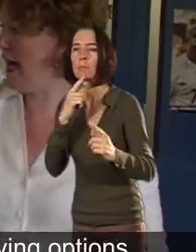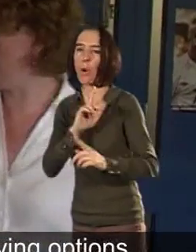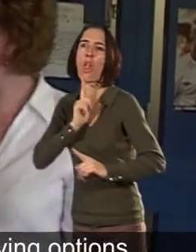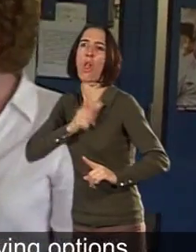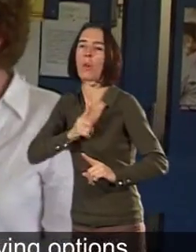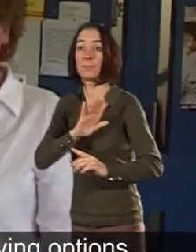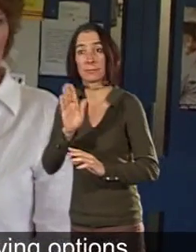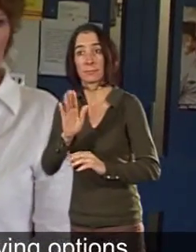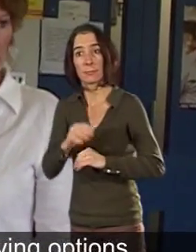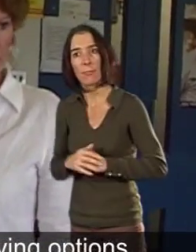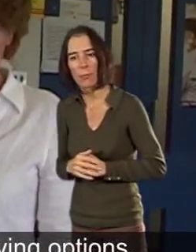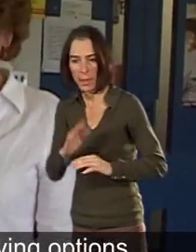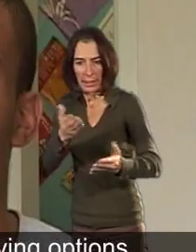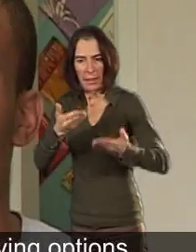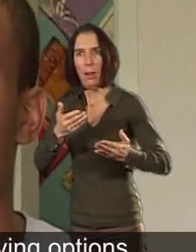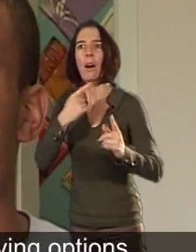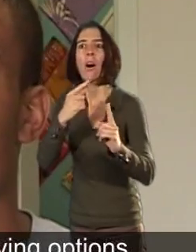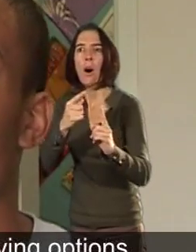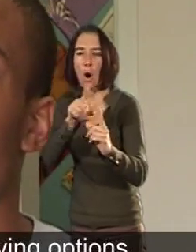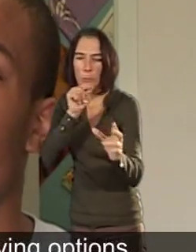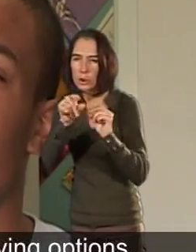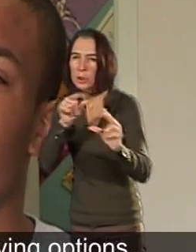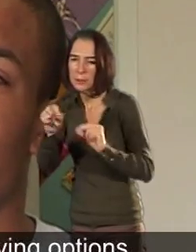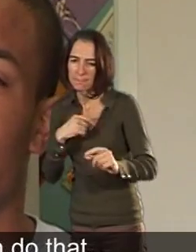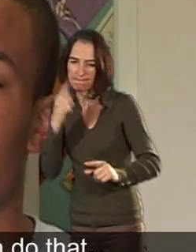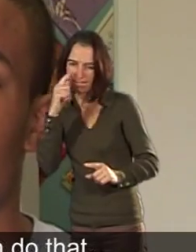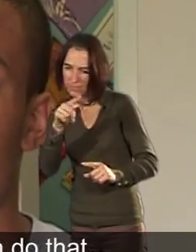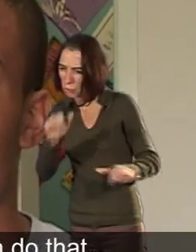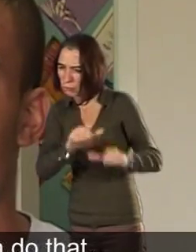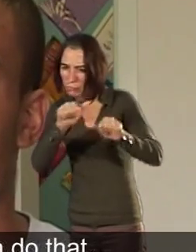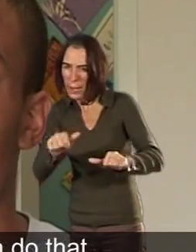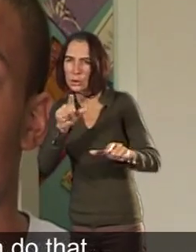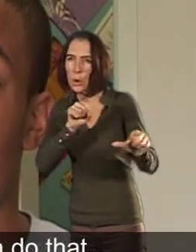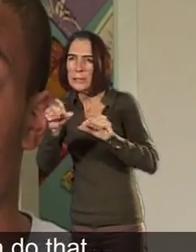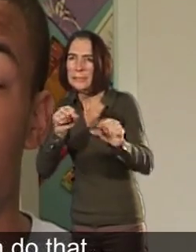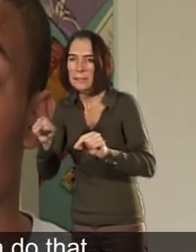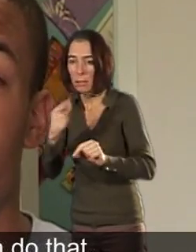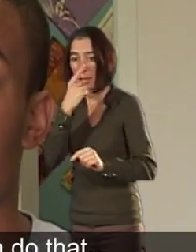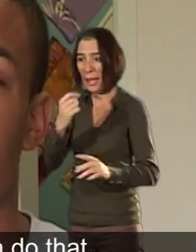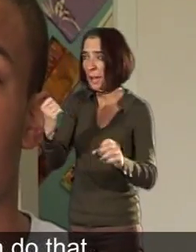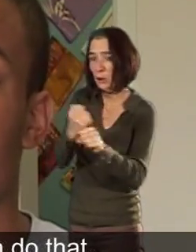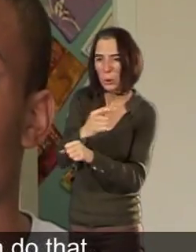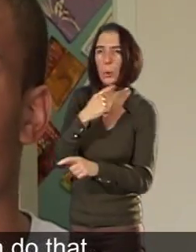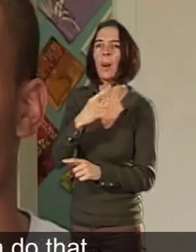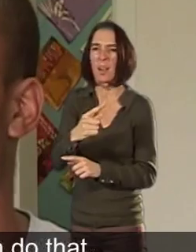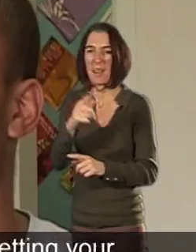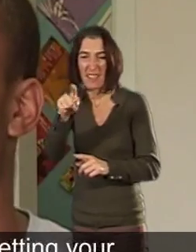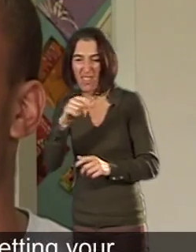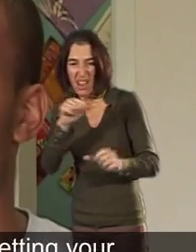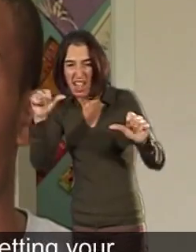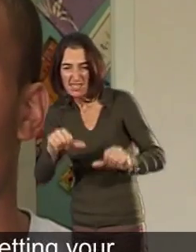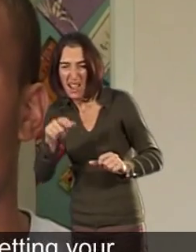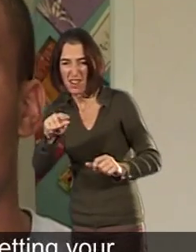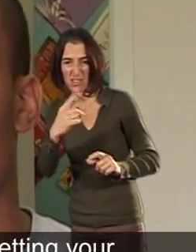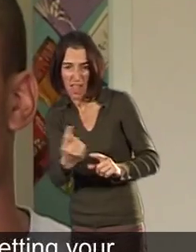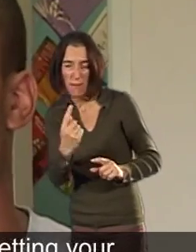bossing you about. As well as giving you an option, they influence you to make the right choice by saying you can do that, but you're just letting yourself down. You're letting